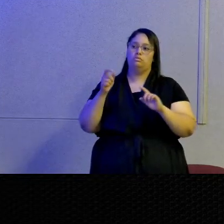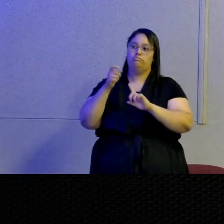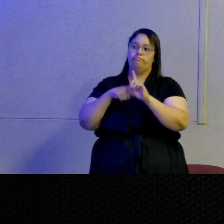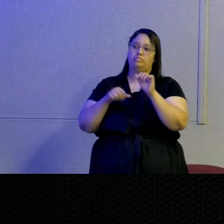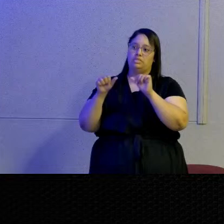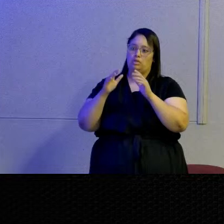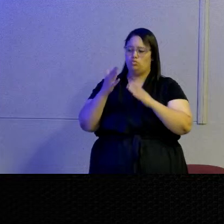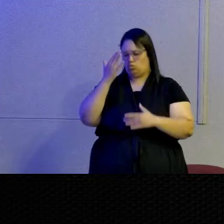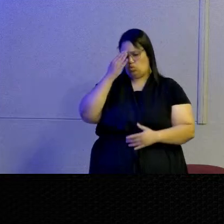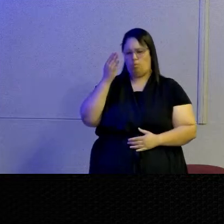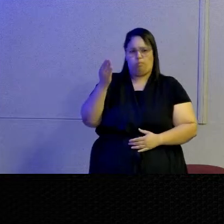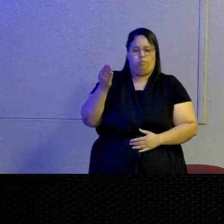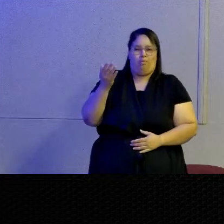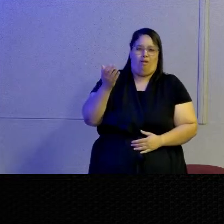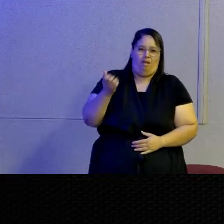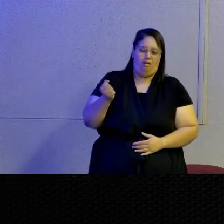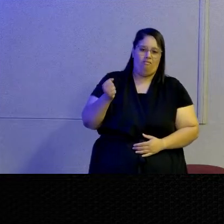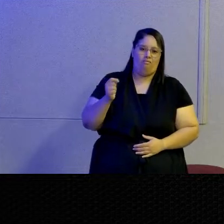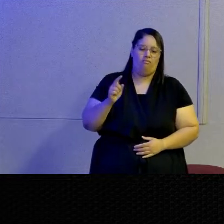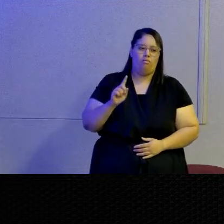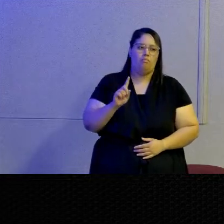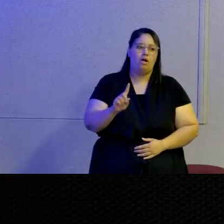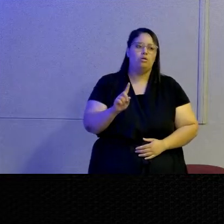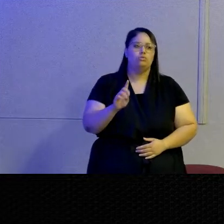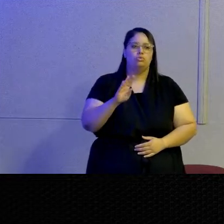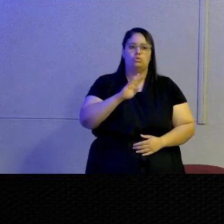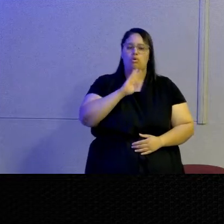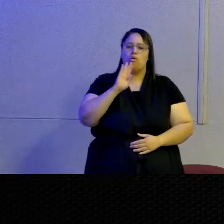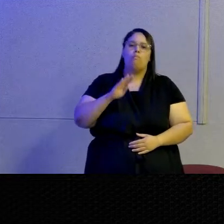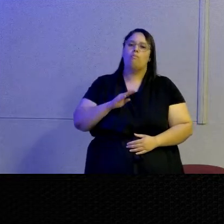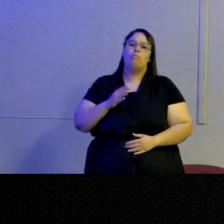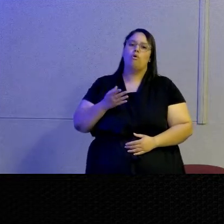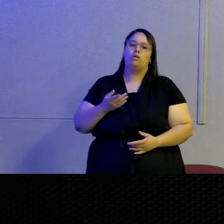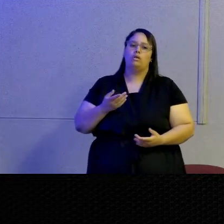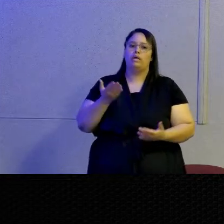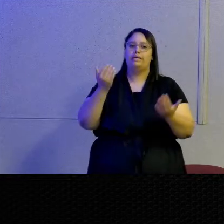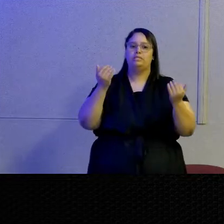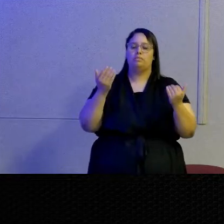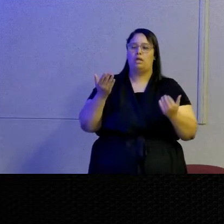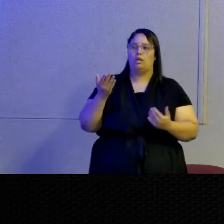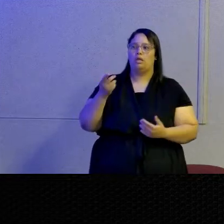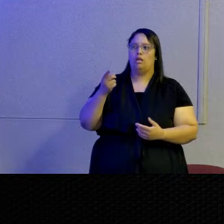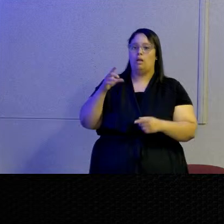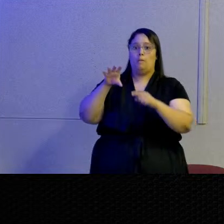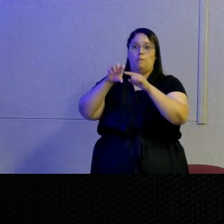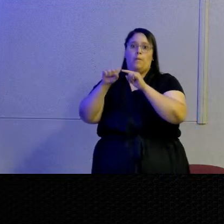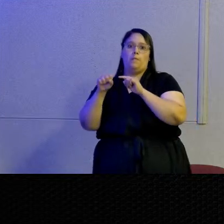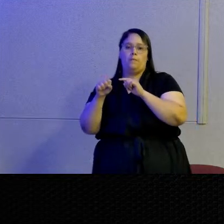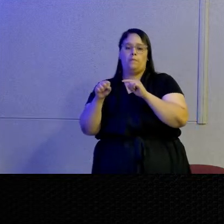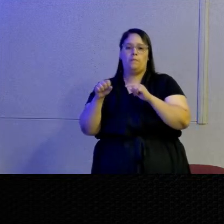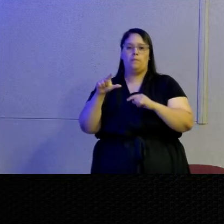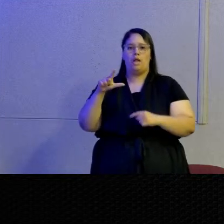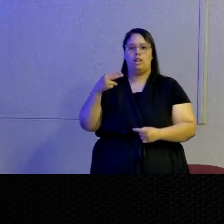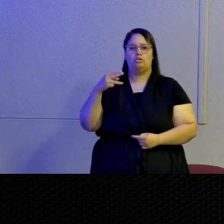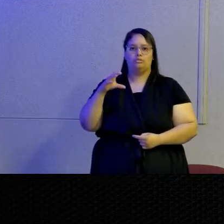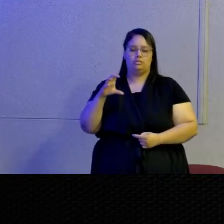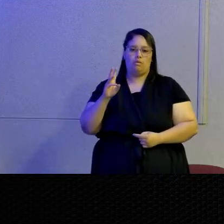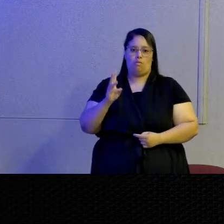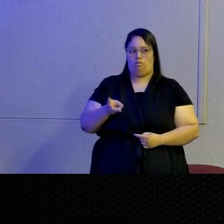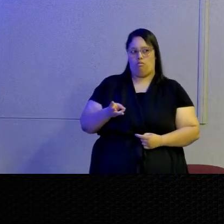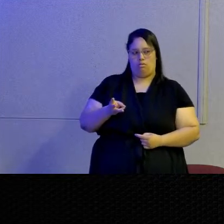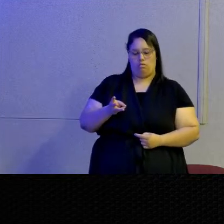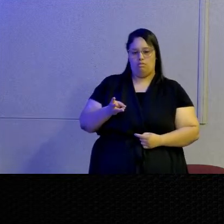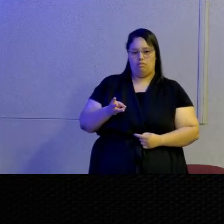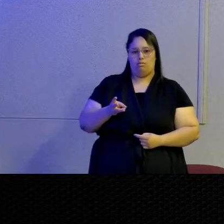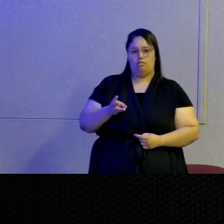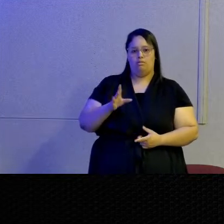there, but I think that nobody was expecting it to be detectable at the LHC. And